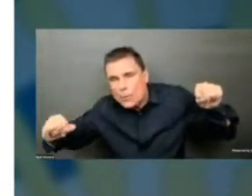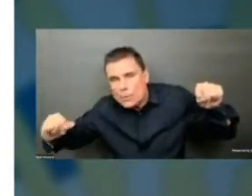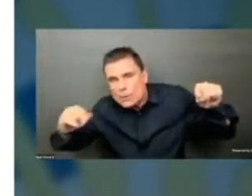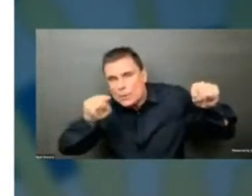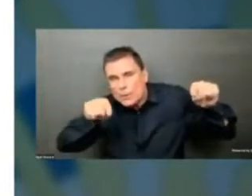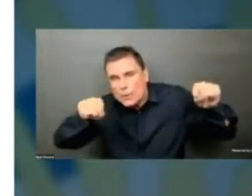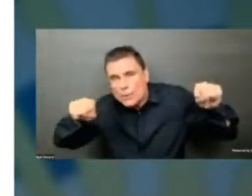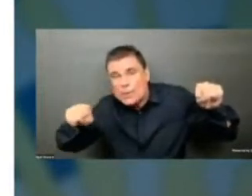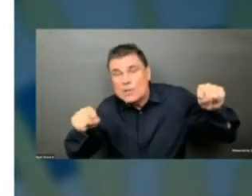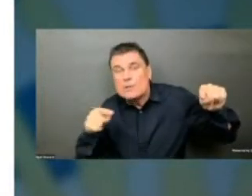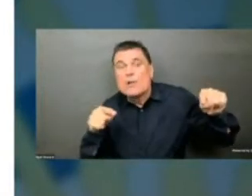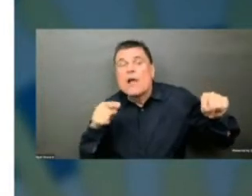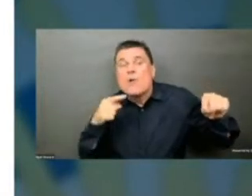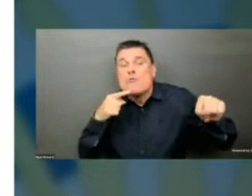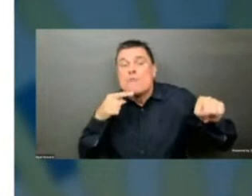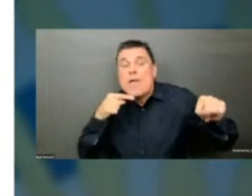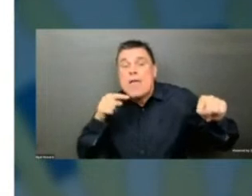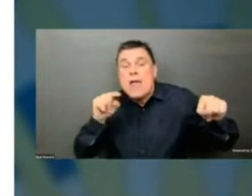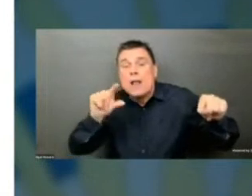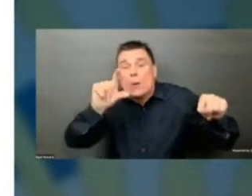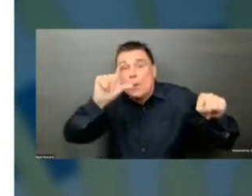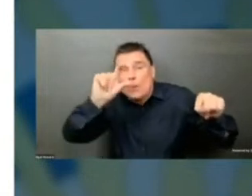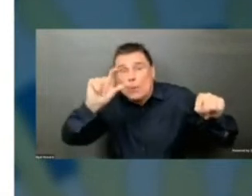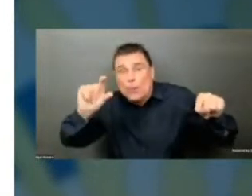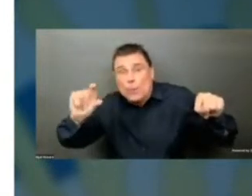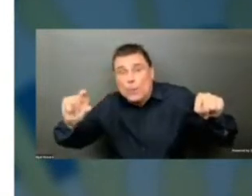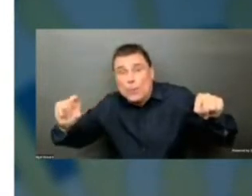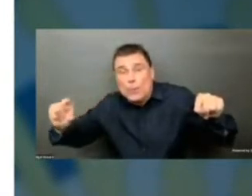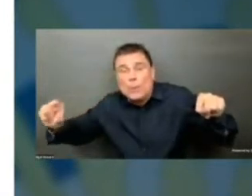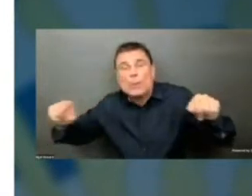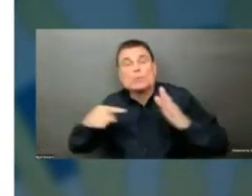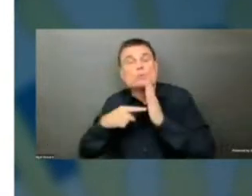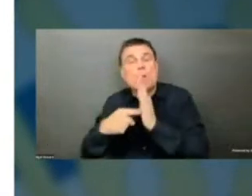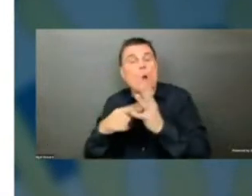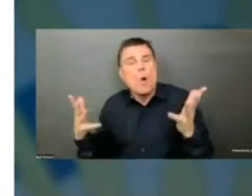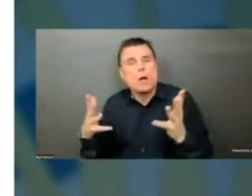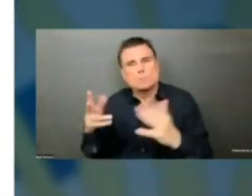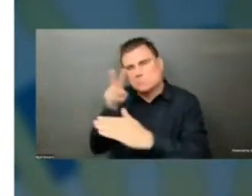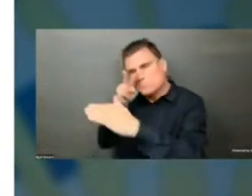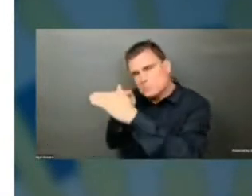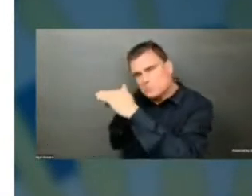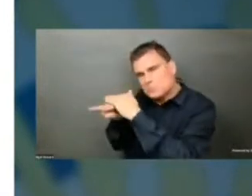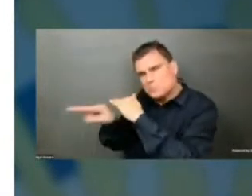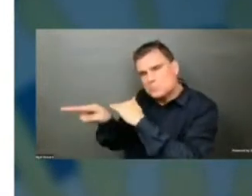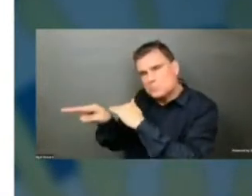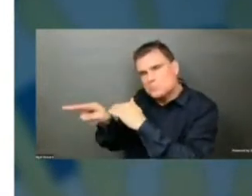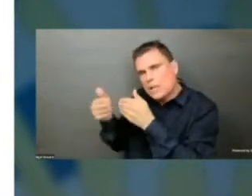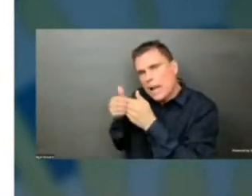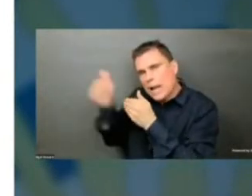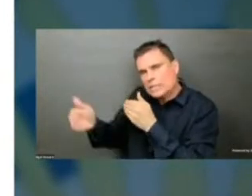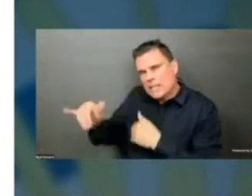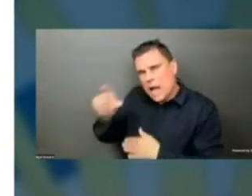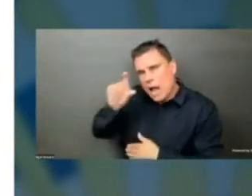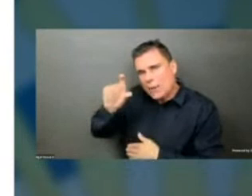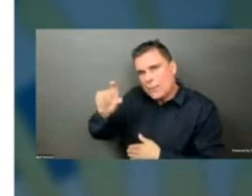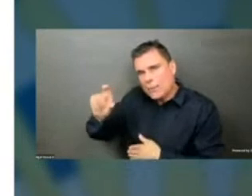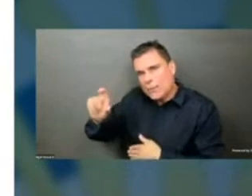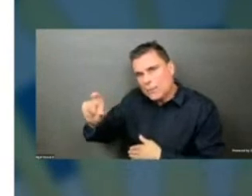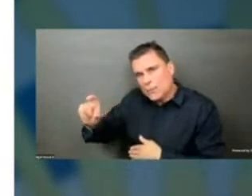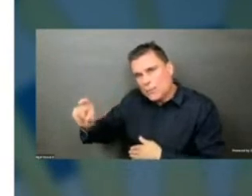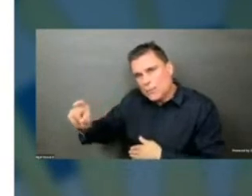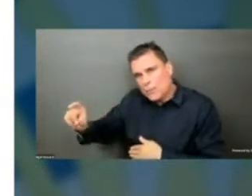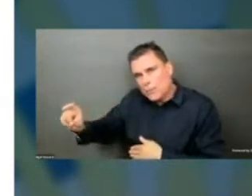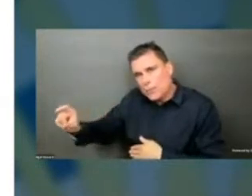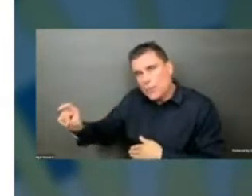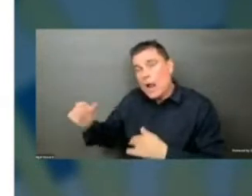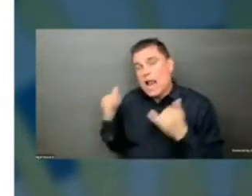and potential. And what we do know is that we are on a good trajectory, but it could change very quickly,